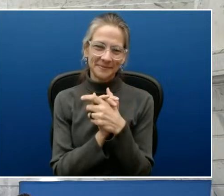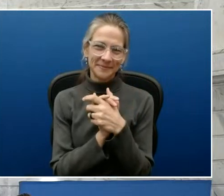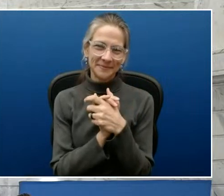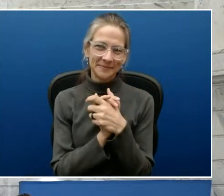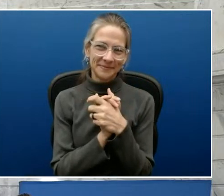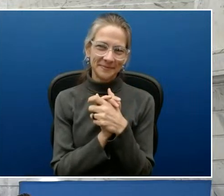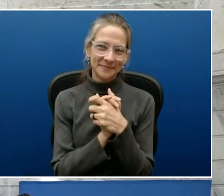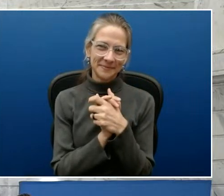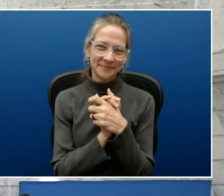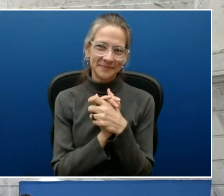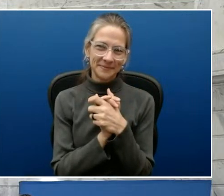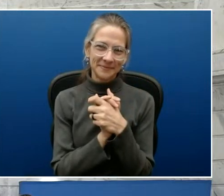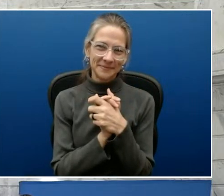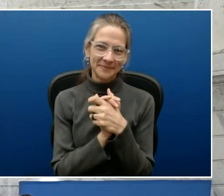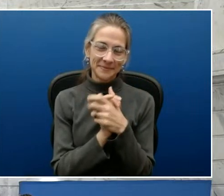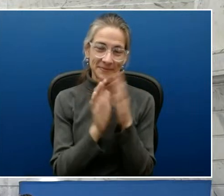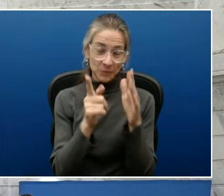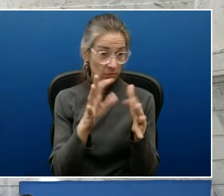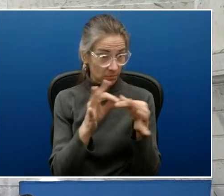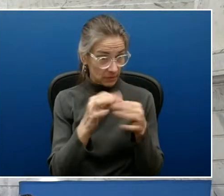You want to say a word about projects?